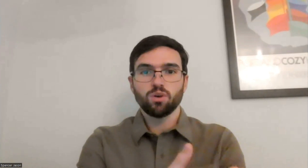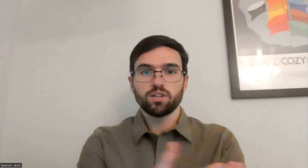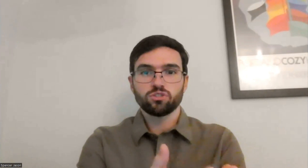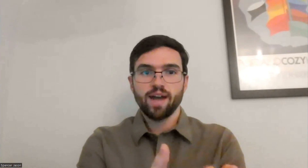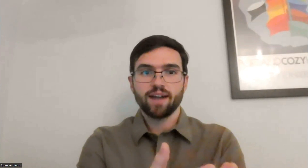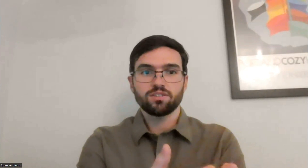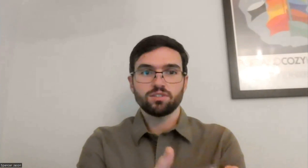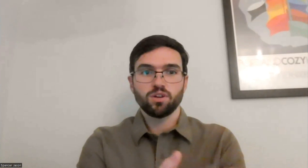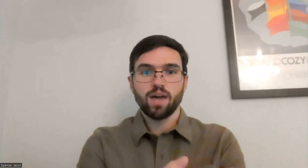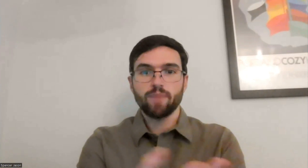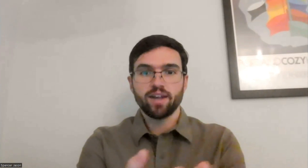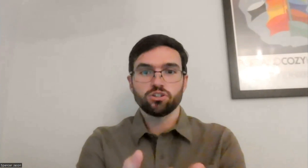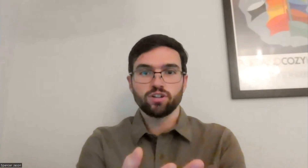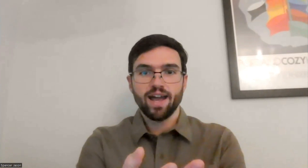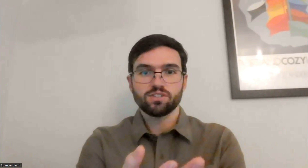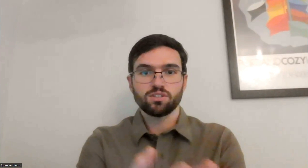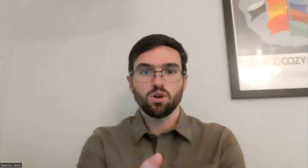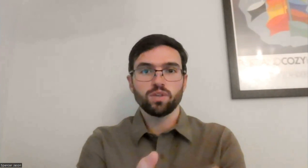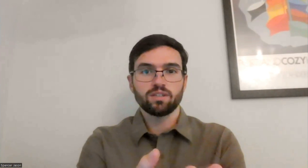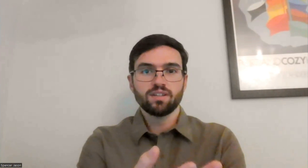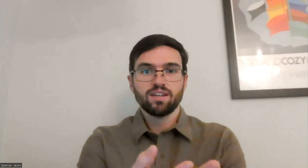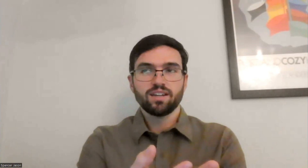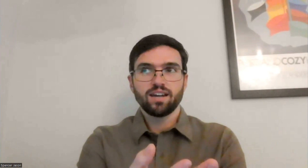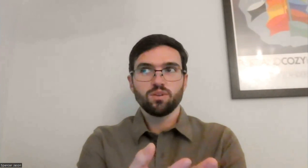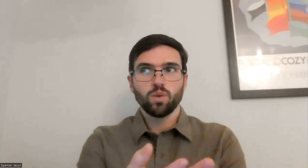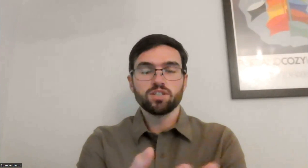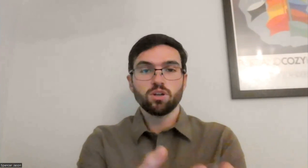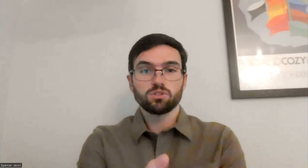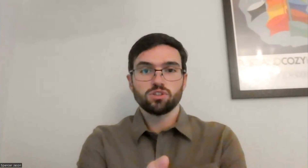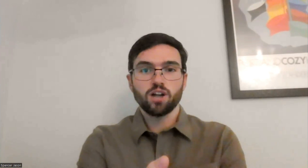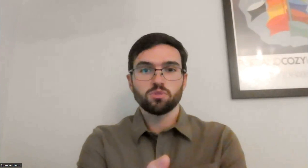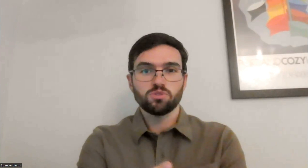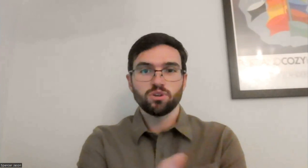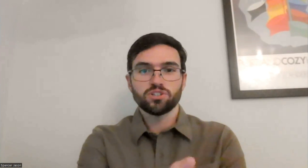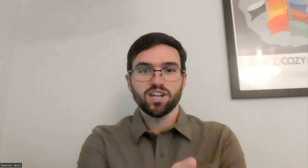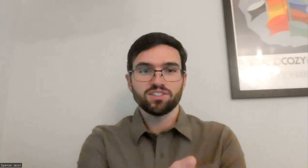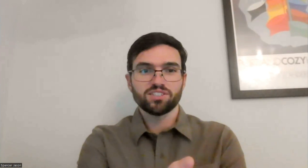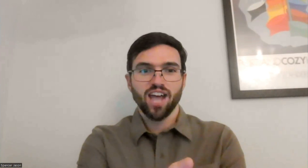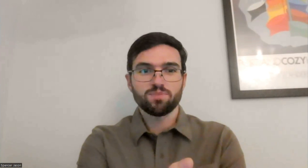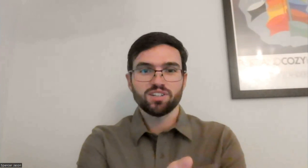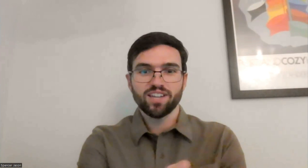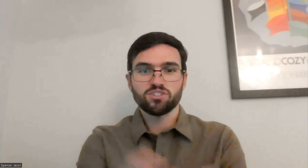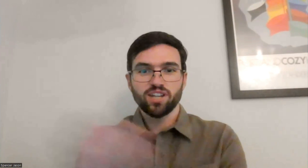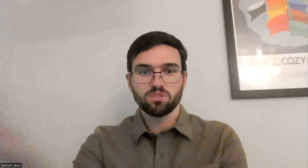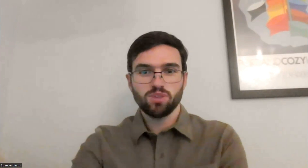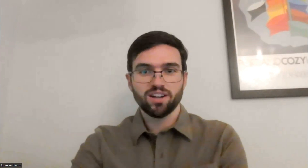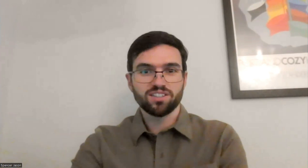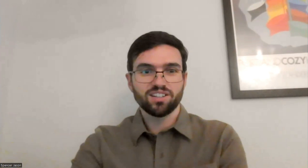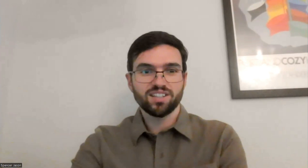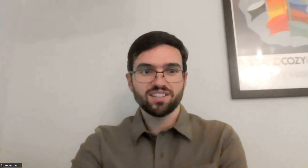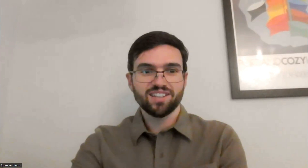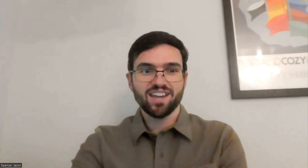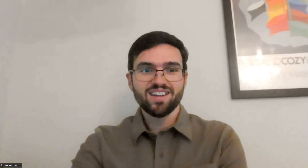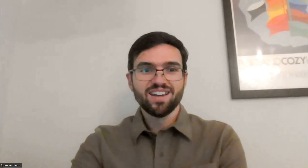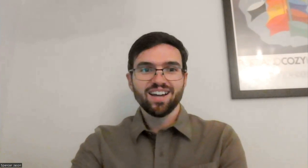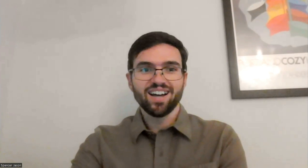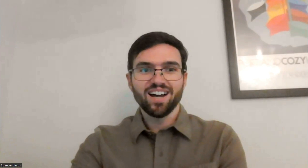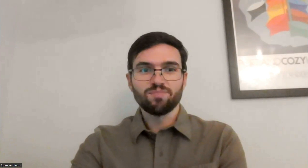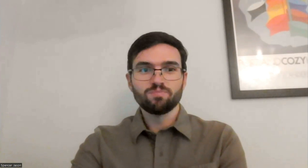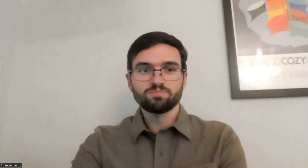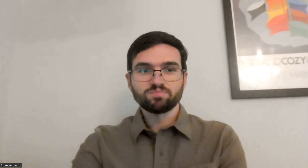to be able to go and interact. That manager has to know that when he goes and talks with you, you understand the assignment and that you get the product done at the end of the